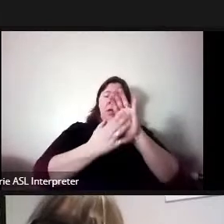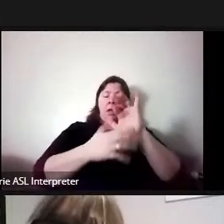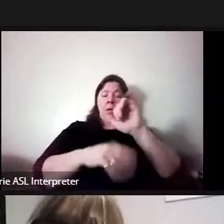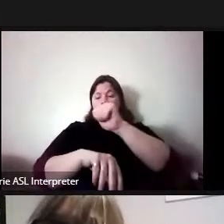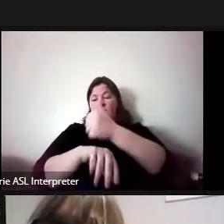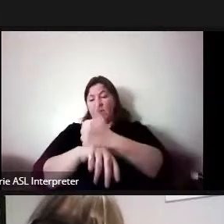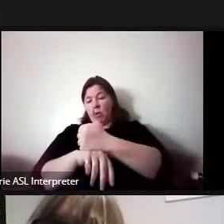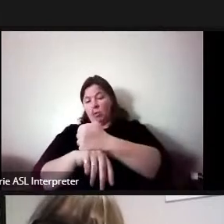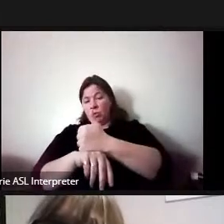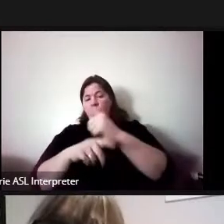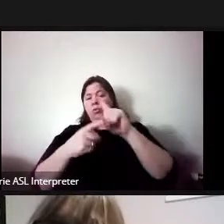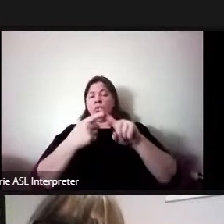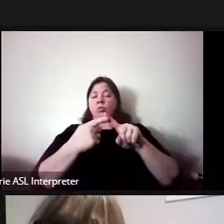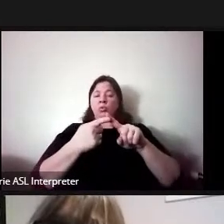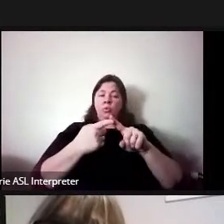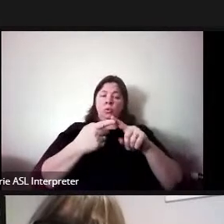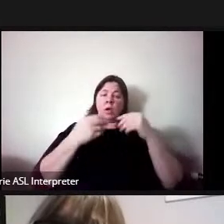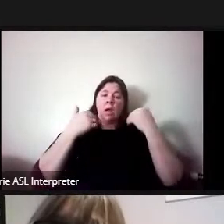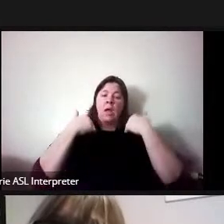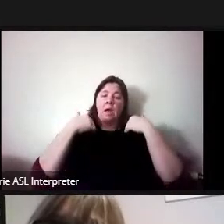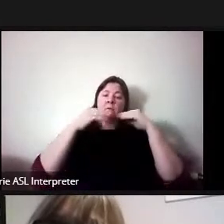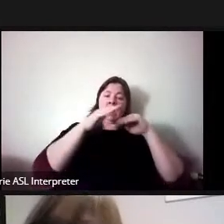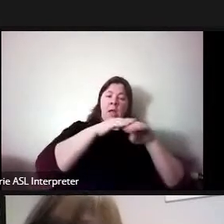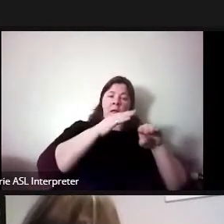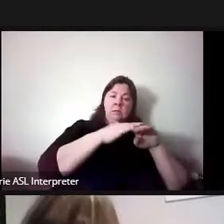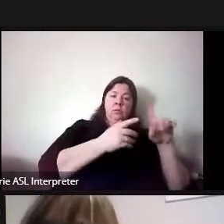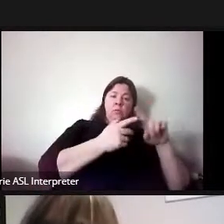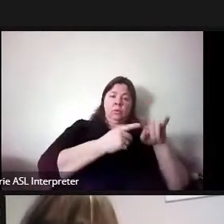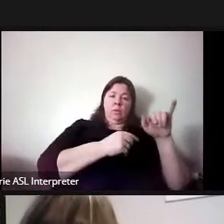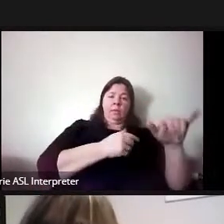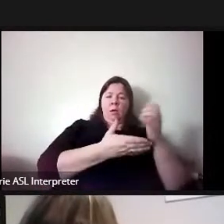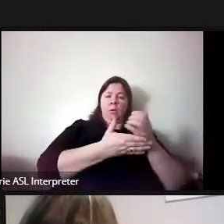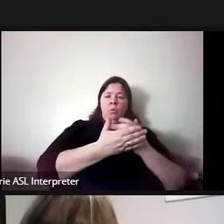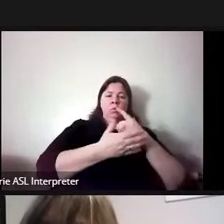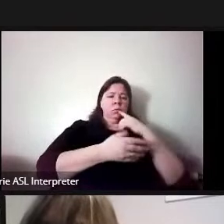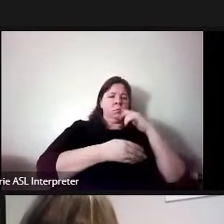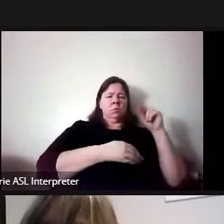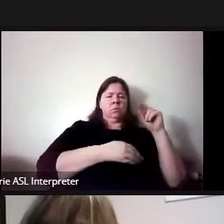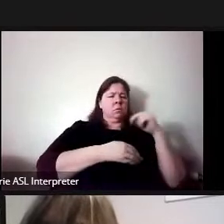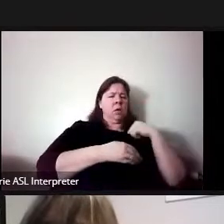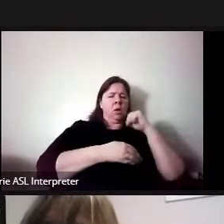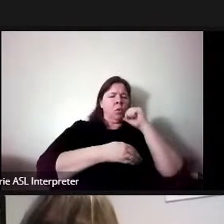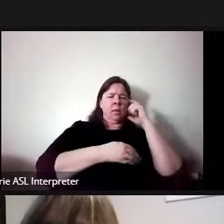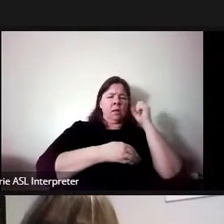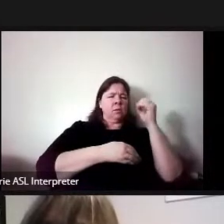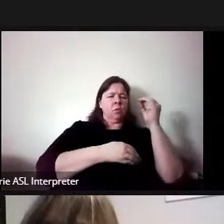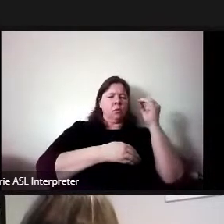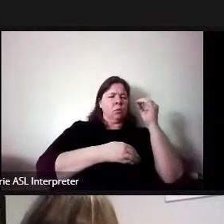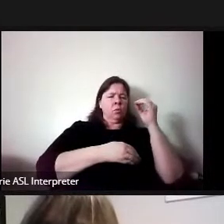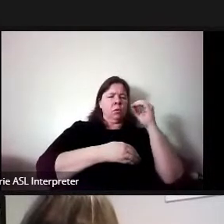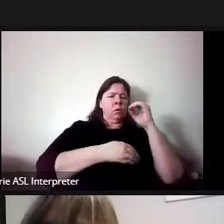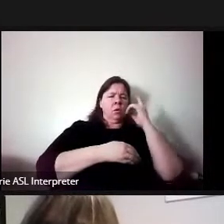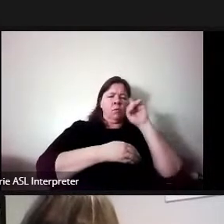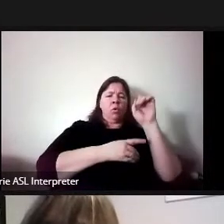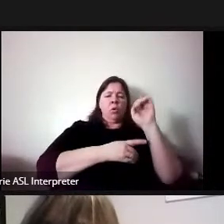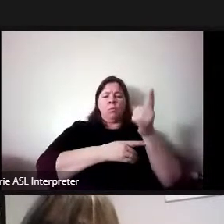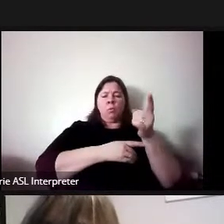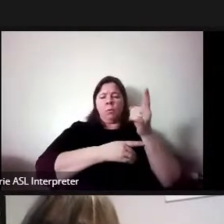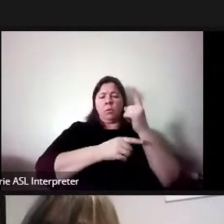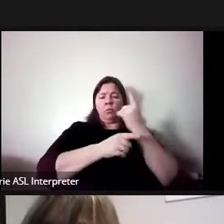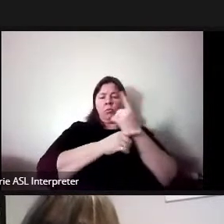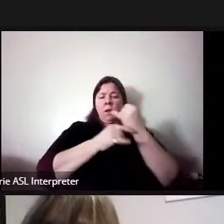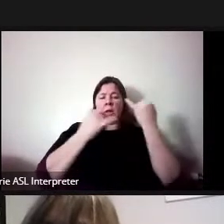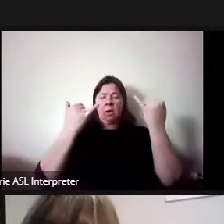founder in order to take part in the courses? I don't think for the moment. I think if right